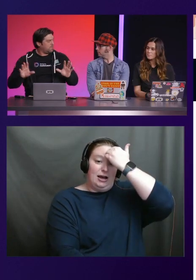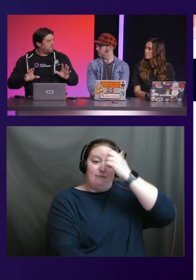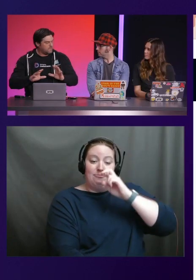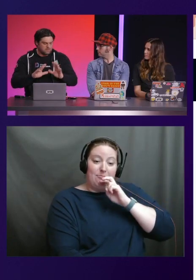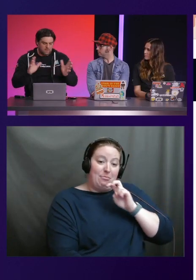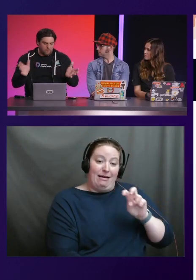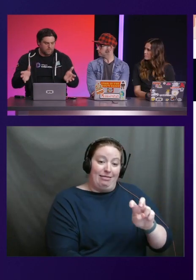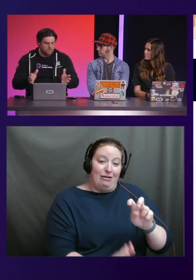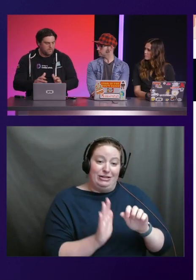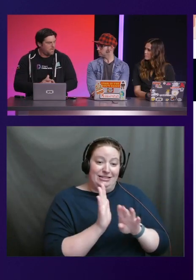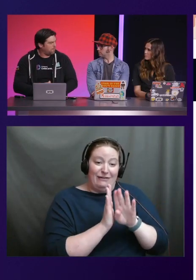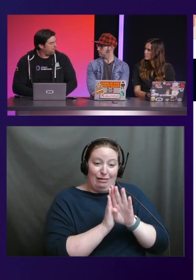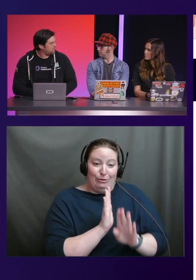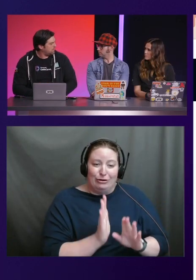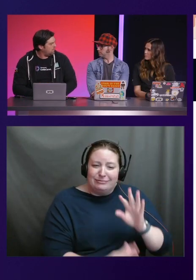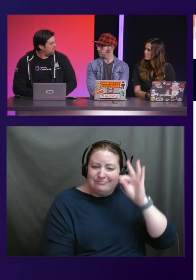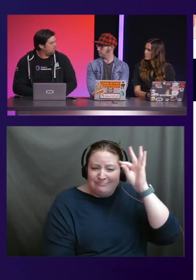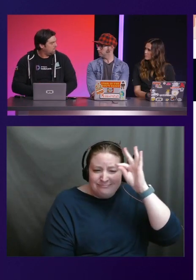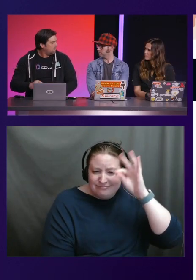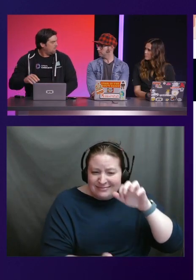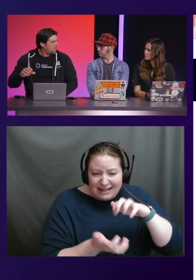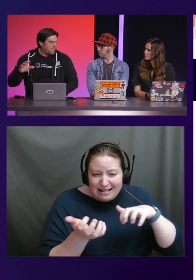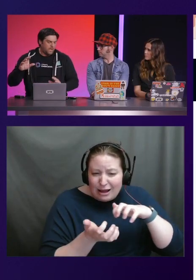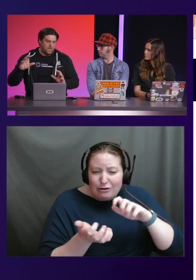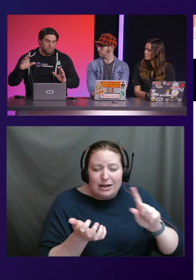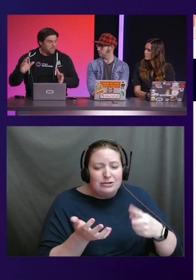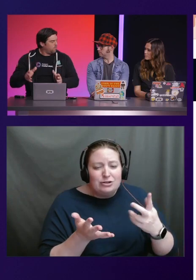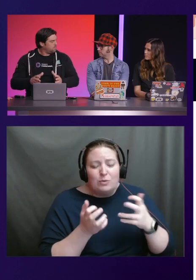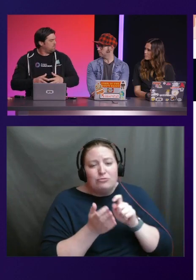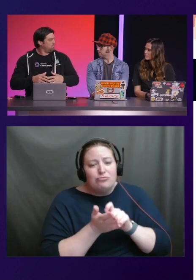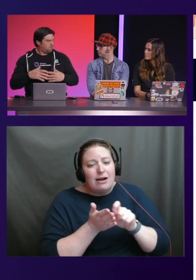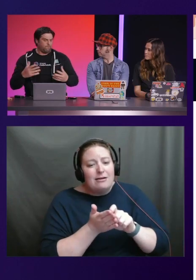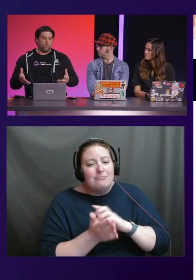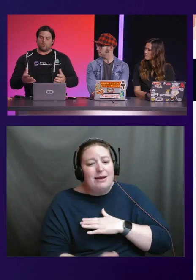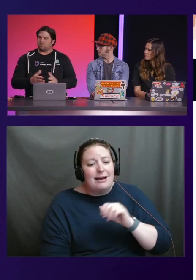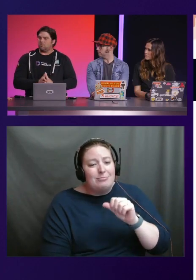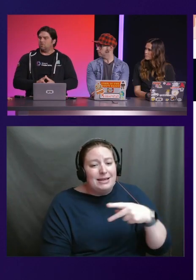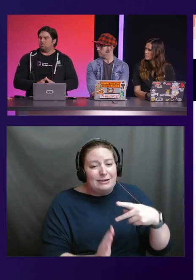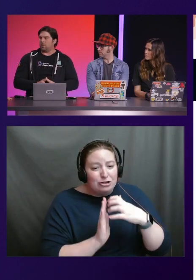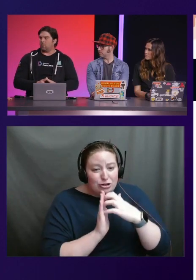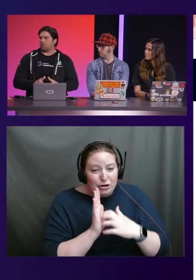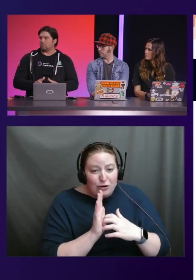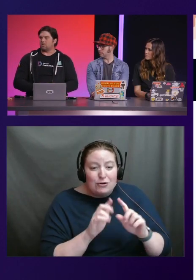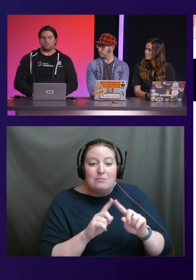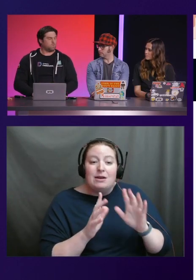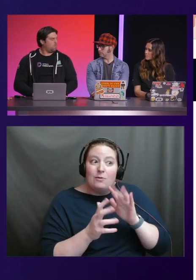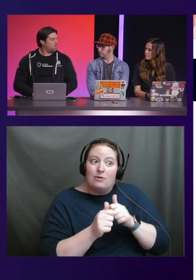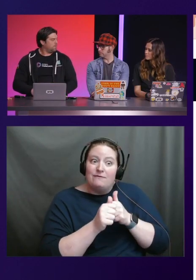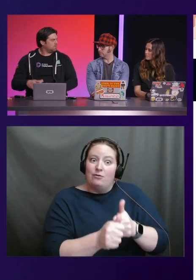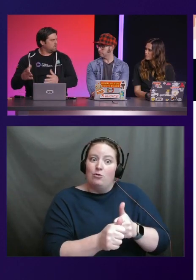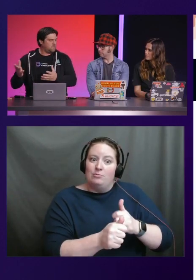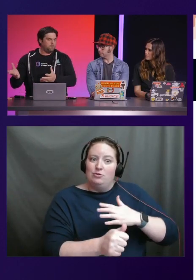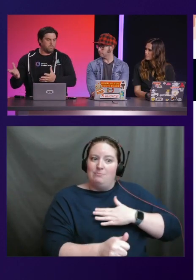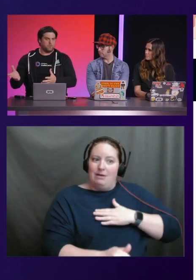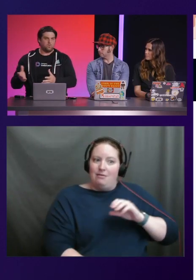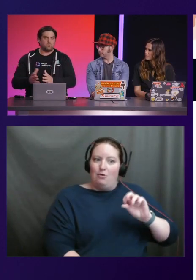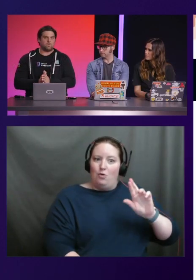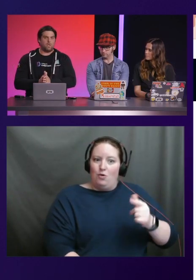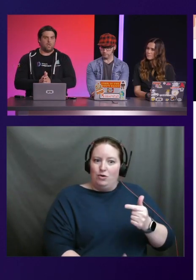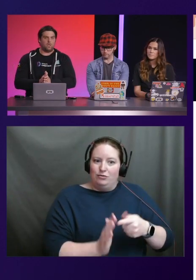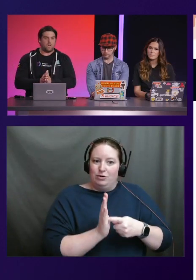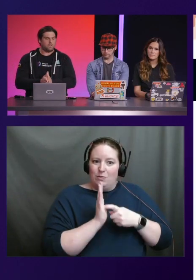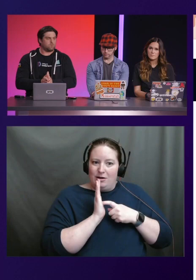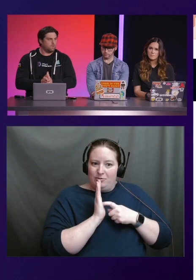about the cloud. I want to write my application code, but I want to conform to my organization's requirement. And so she